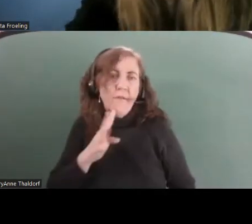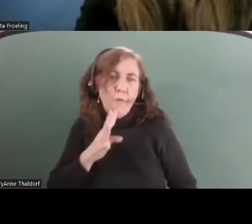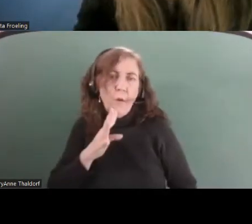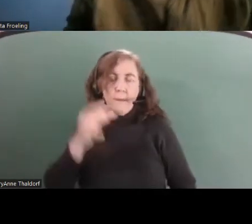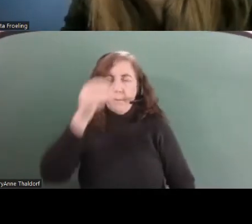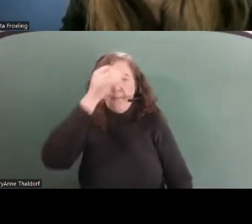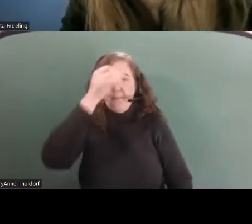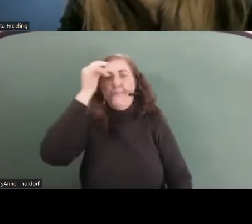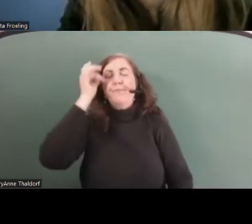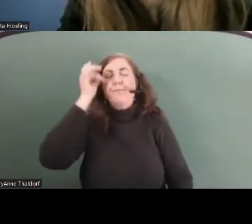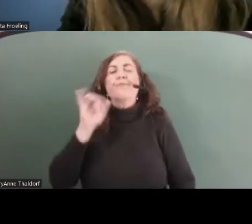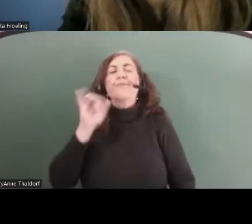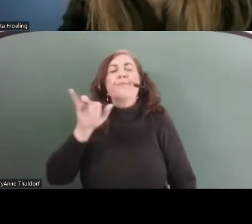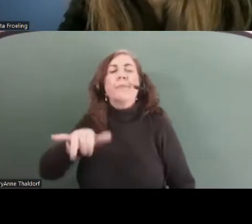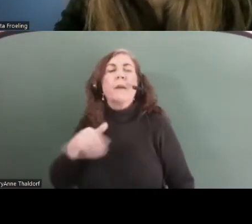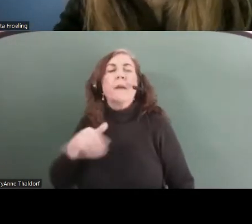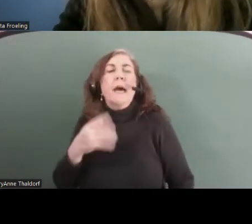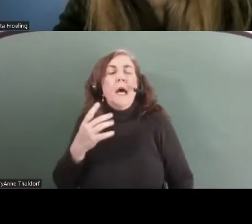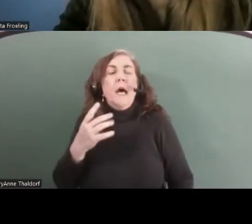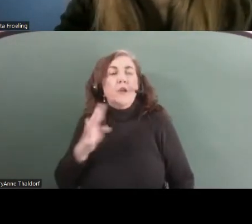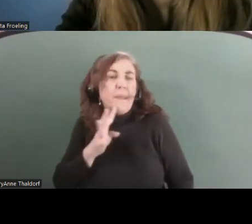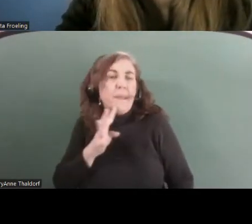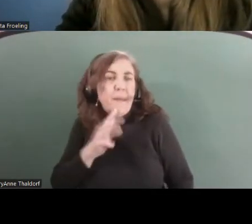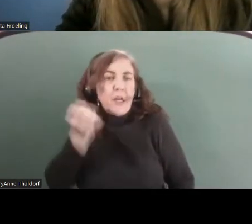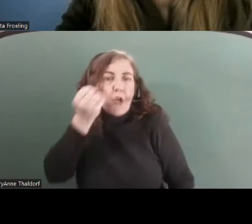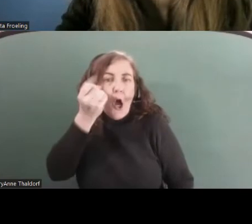So speech understanding in younger children.